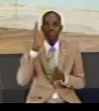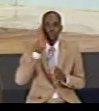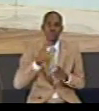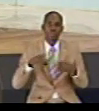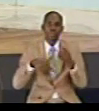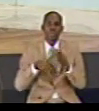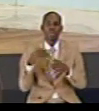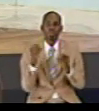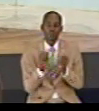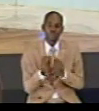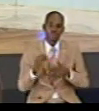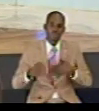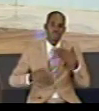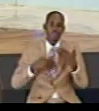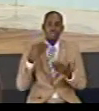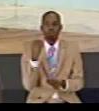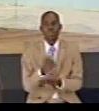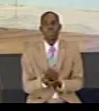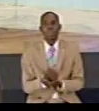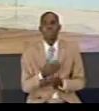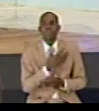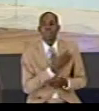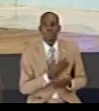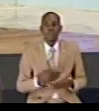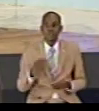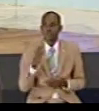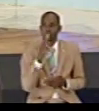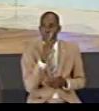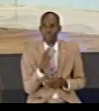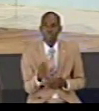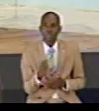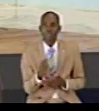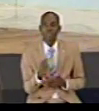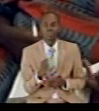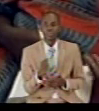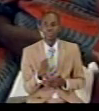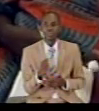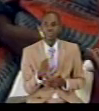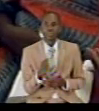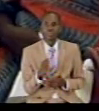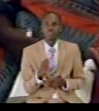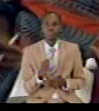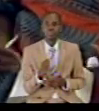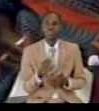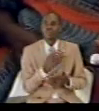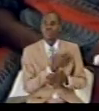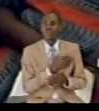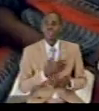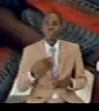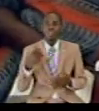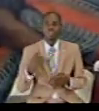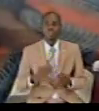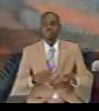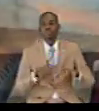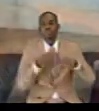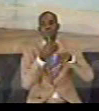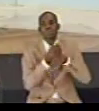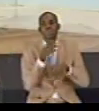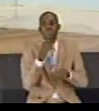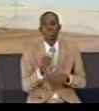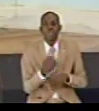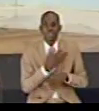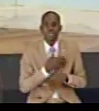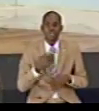joy. Amen. And be led forth with peace. Amen. And the mountains and the